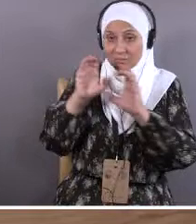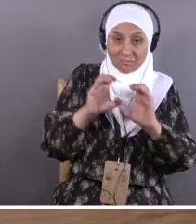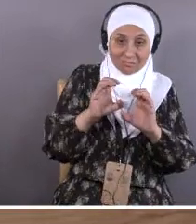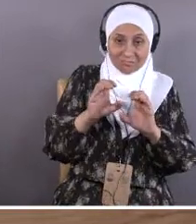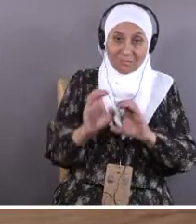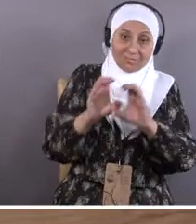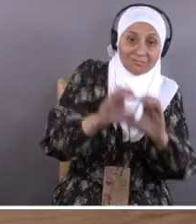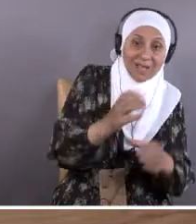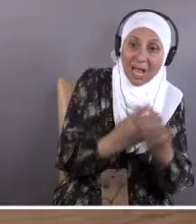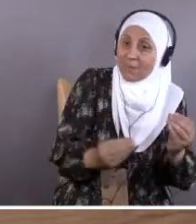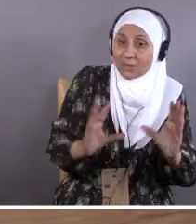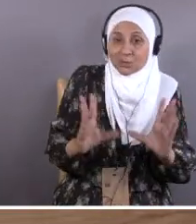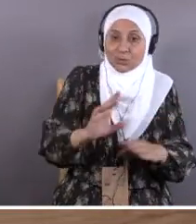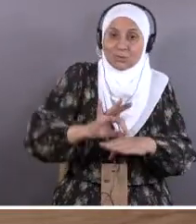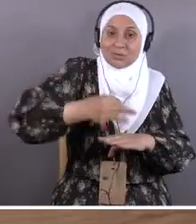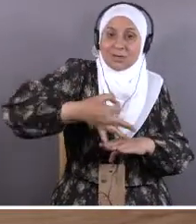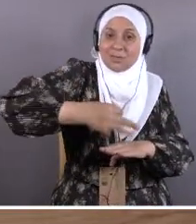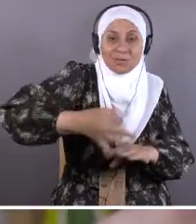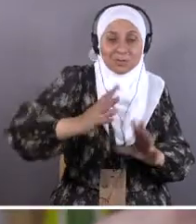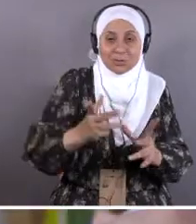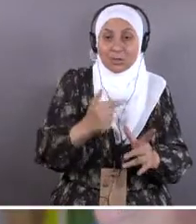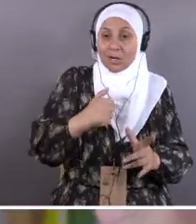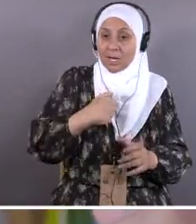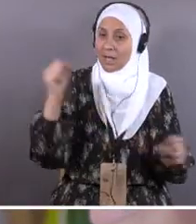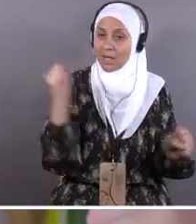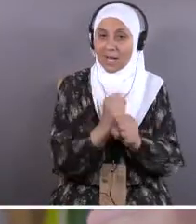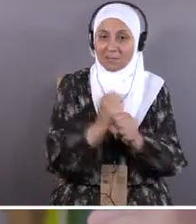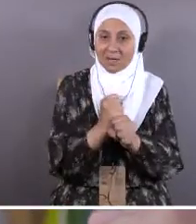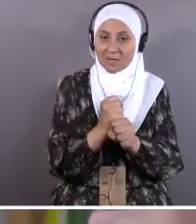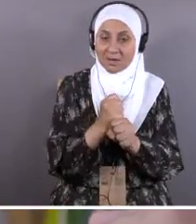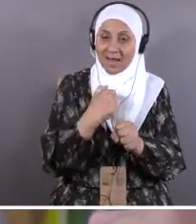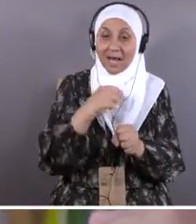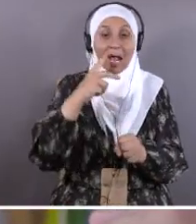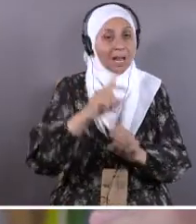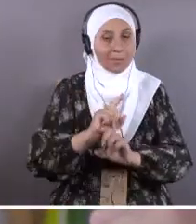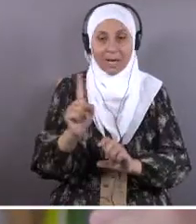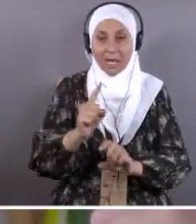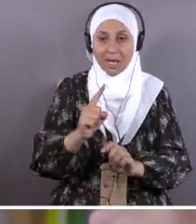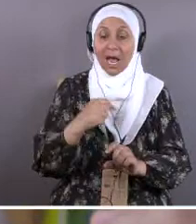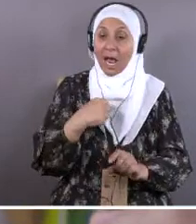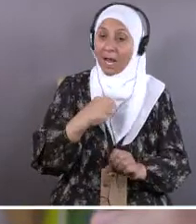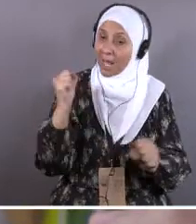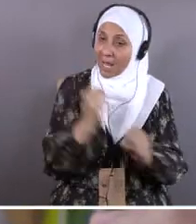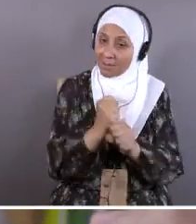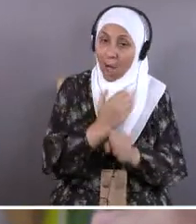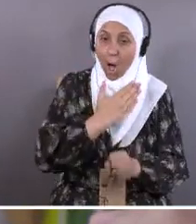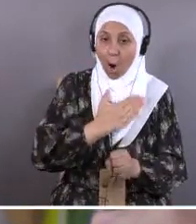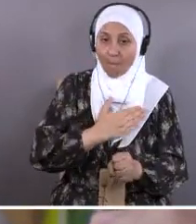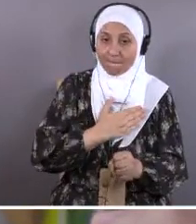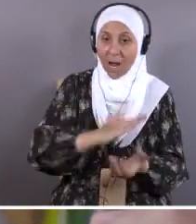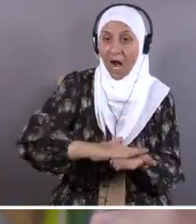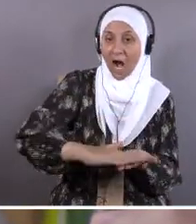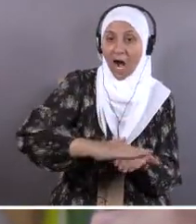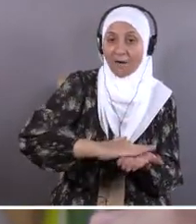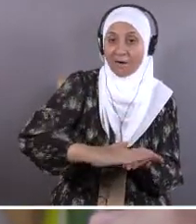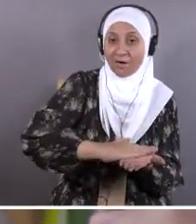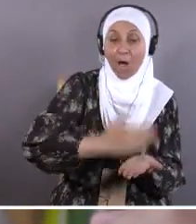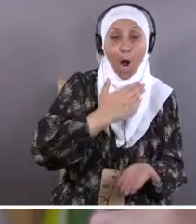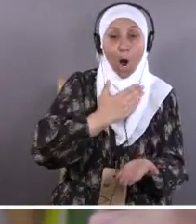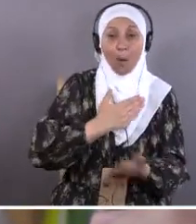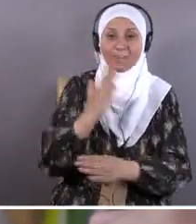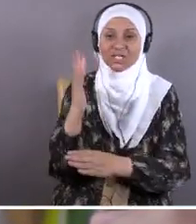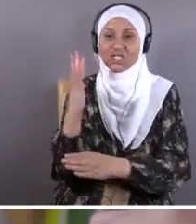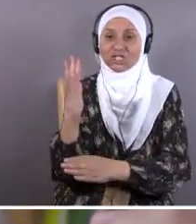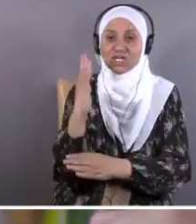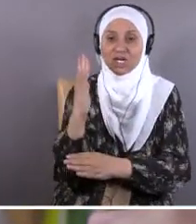back to you as a father. What were you able to transfer from your father to your children? So I talked to my